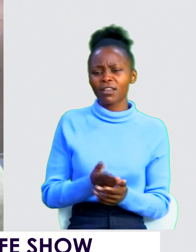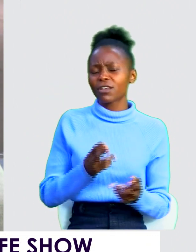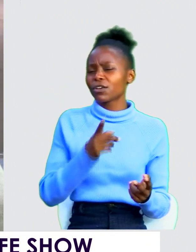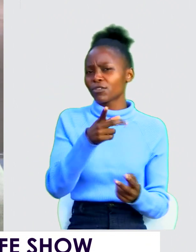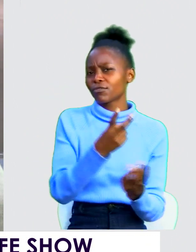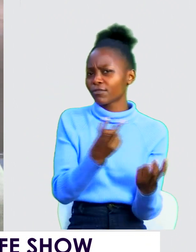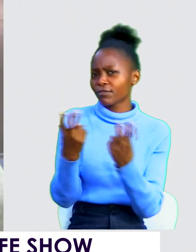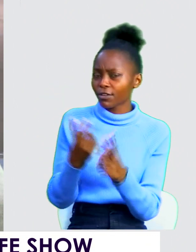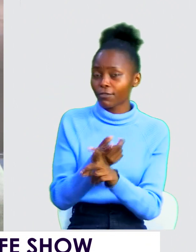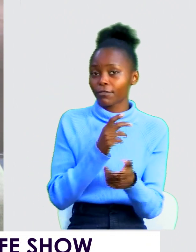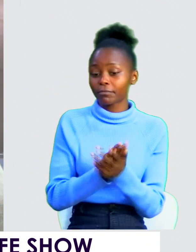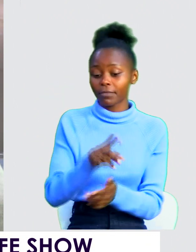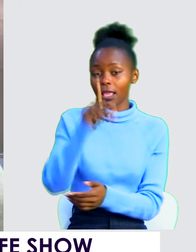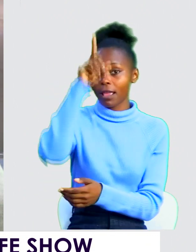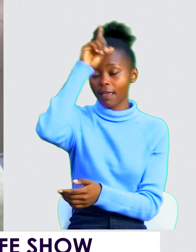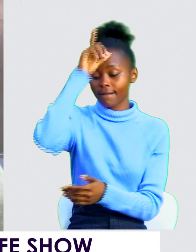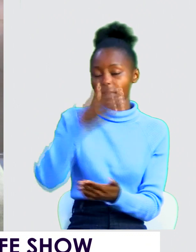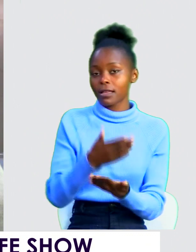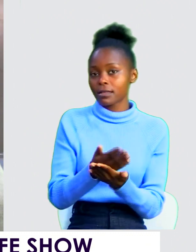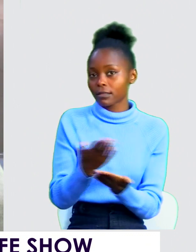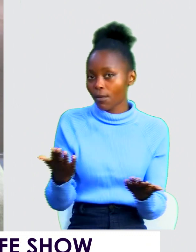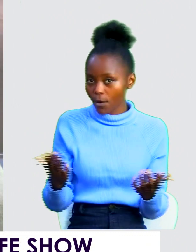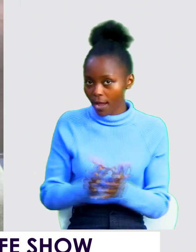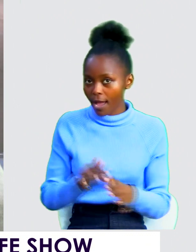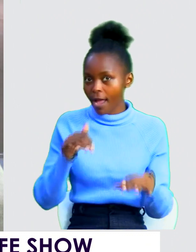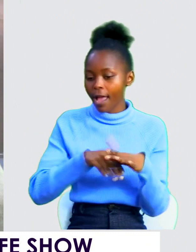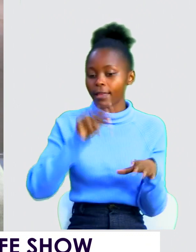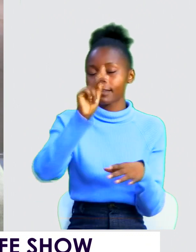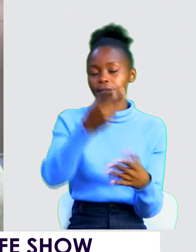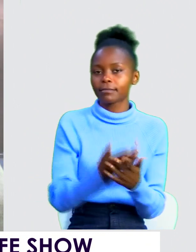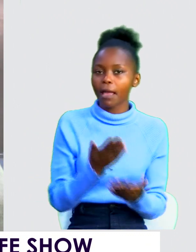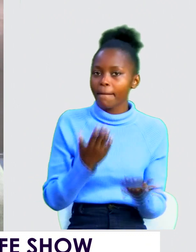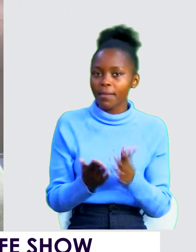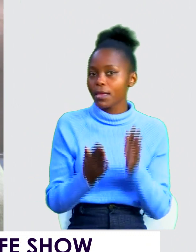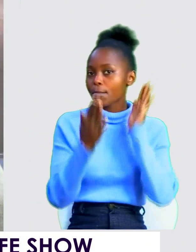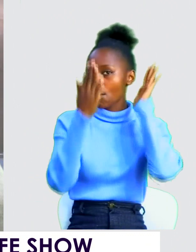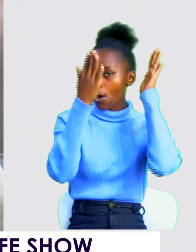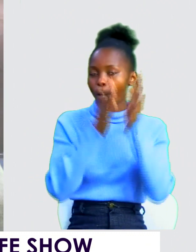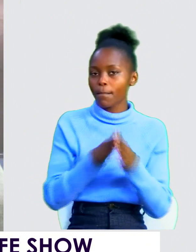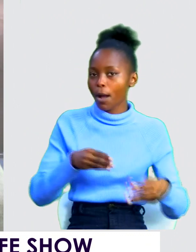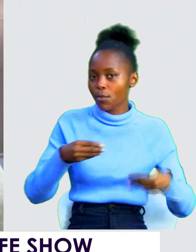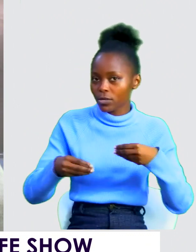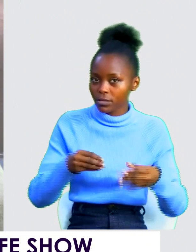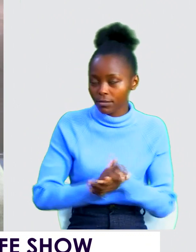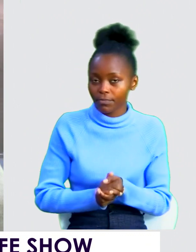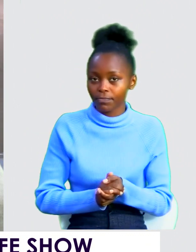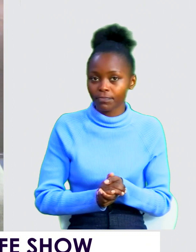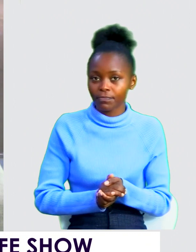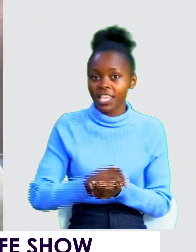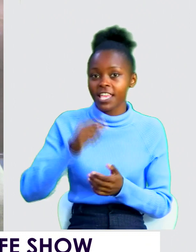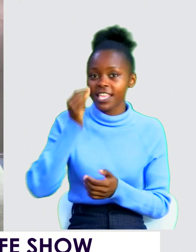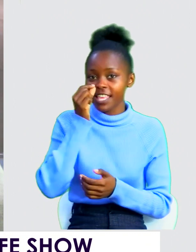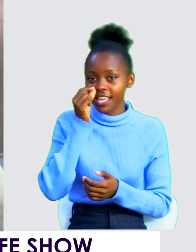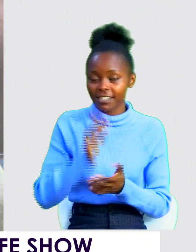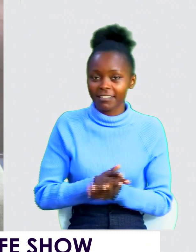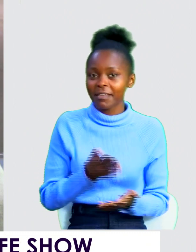Kenya. Maybe that village is Nyeri or Bungoma or Busia. Maybe you are watching this from